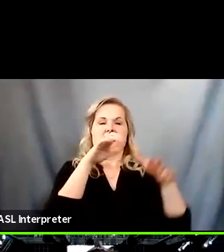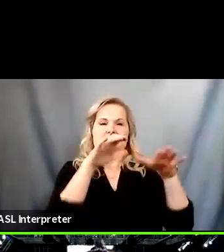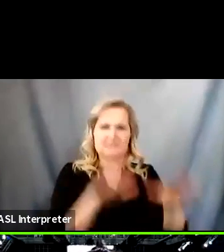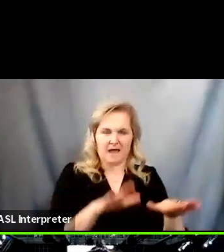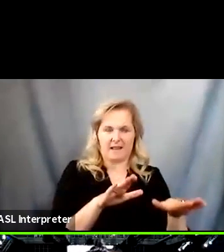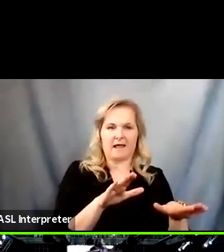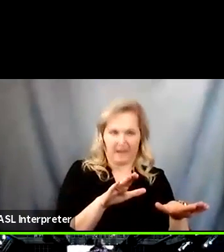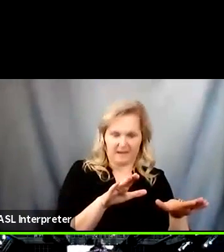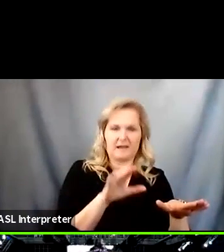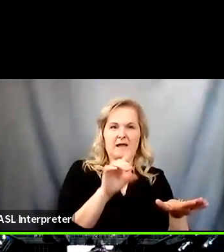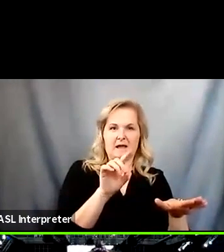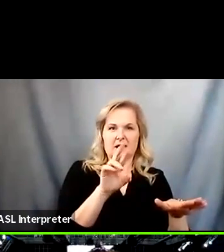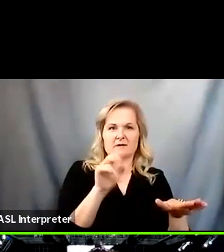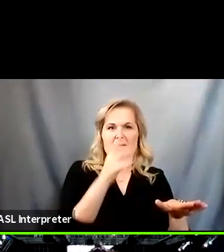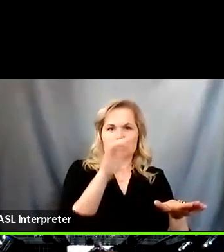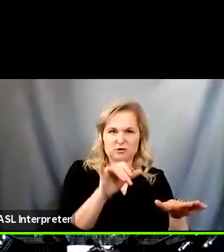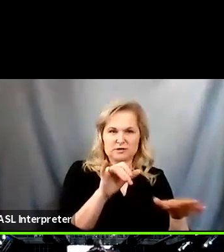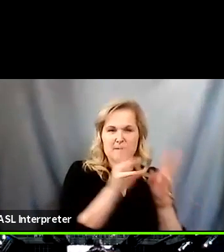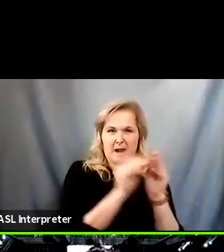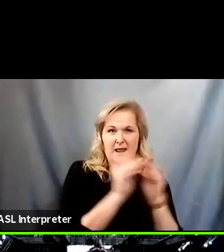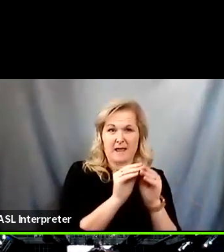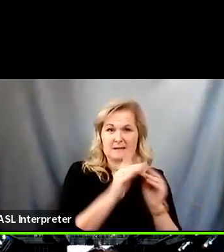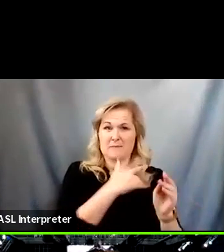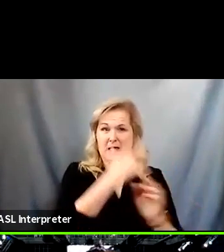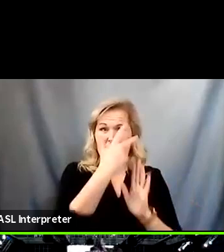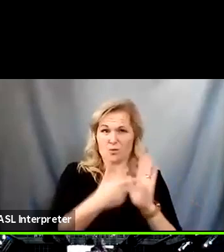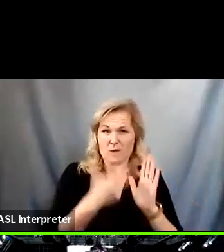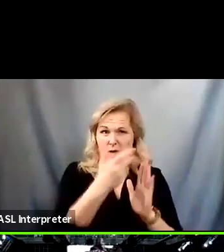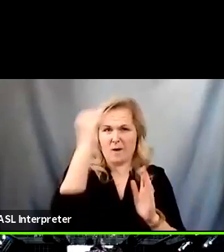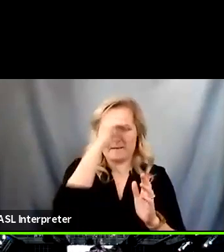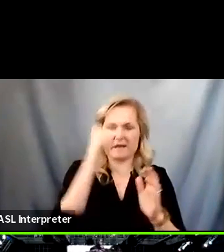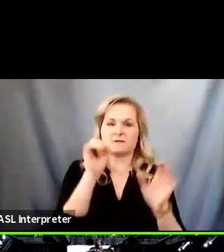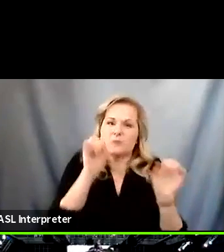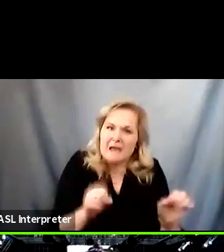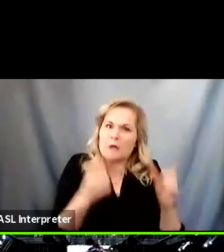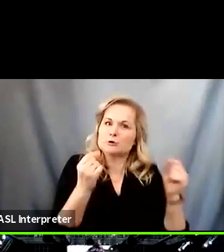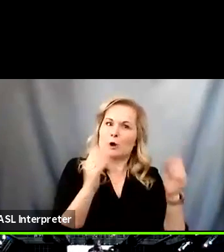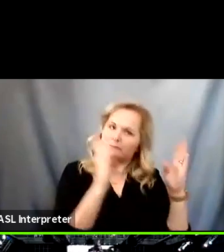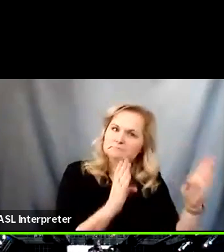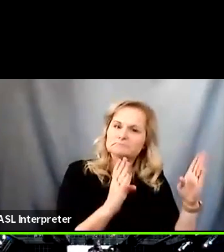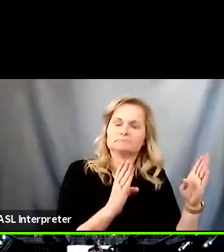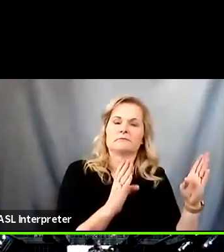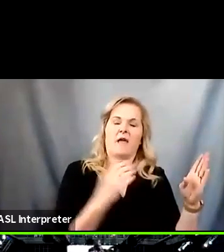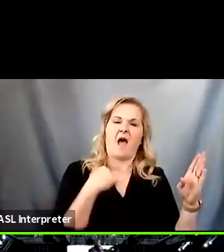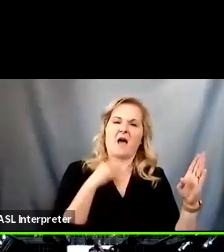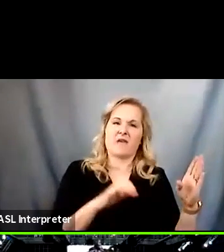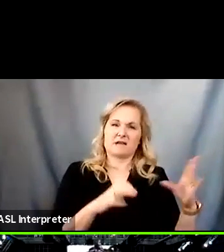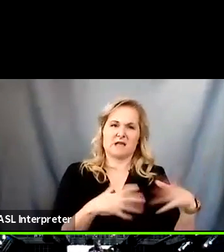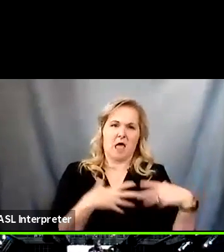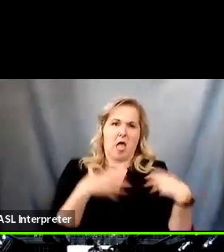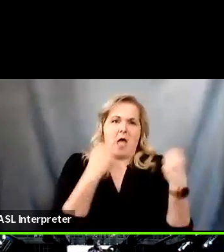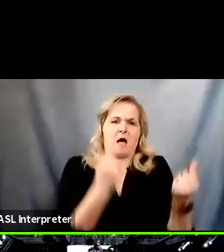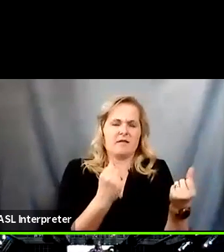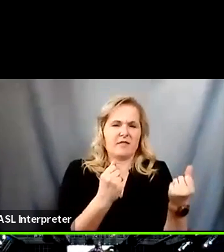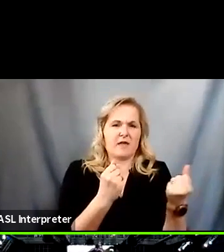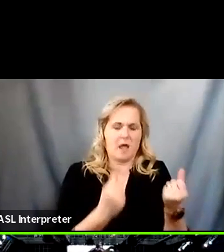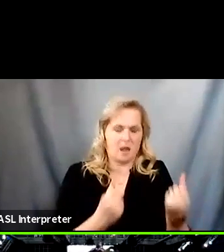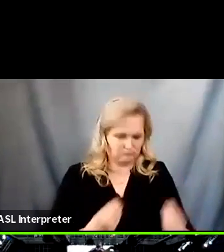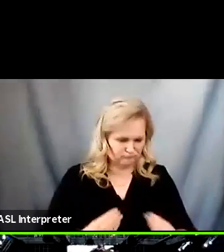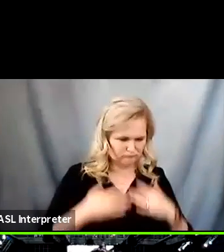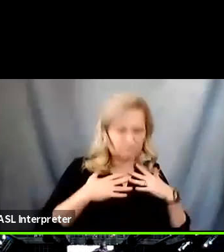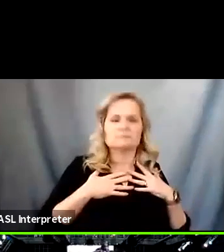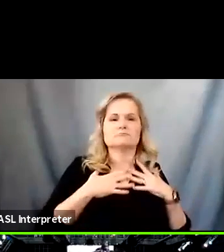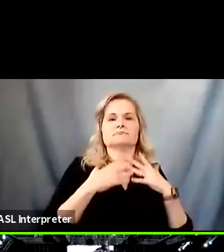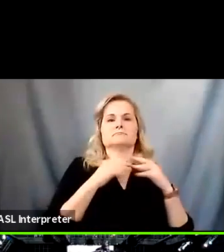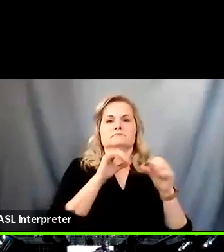are 3 hours long. It's so we can indulge in such healthy, nutritious practice. It